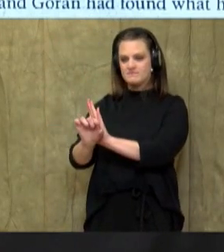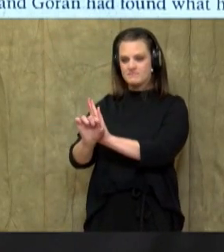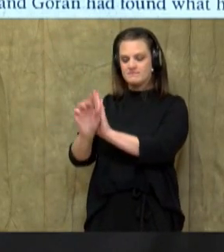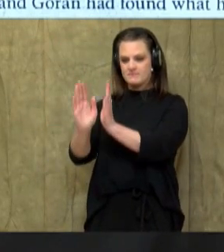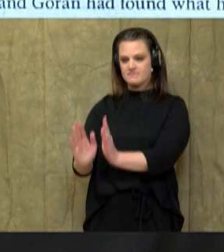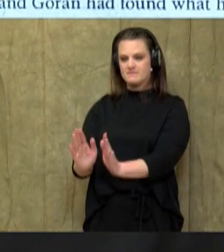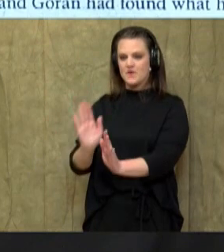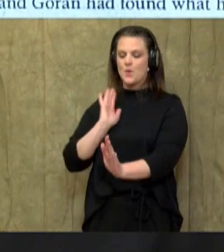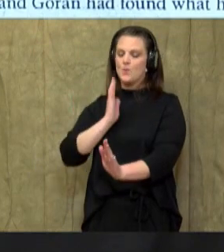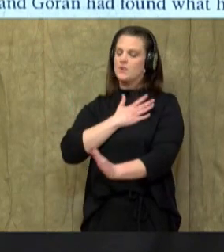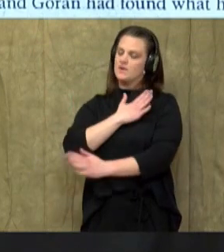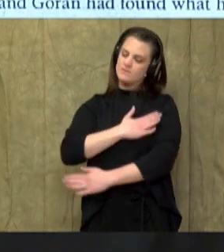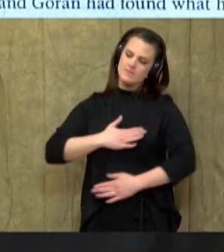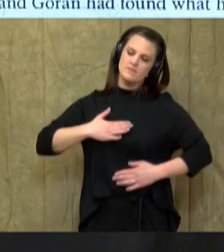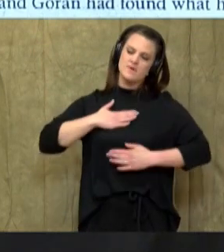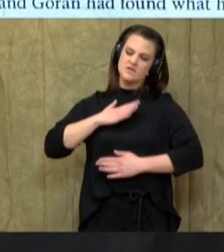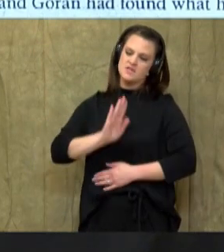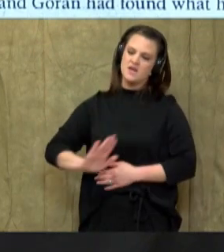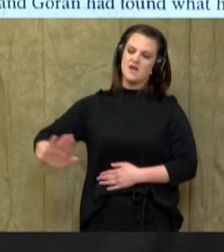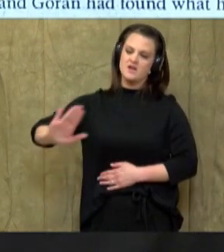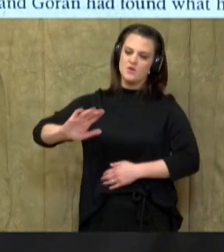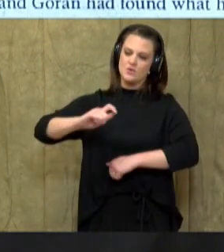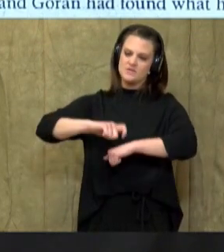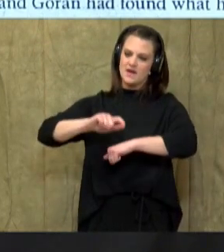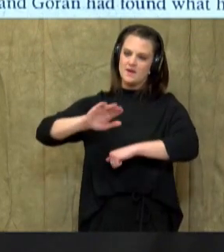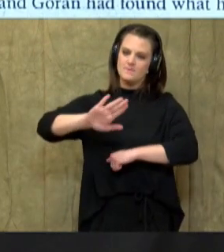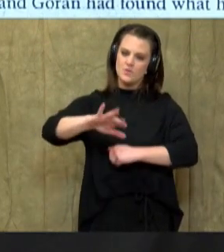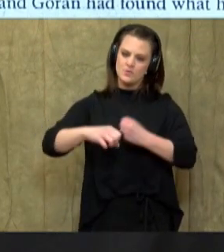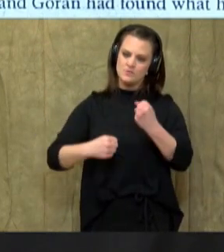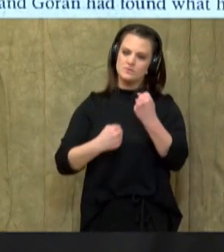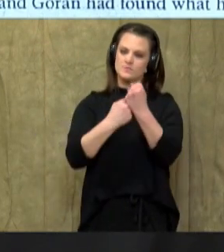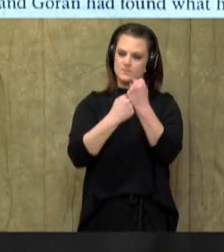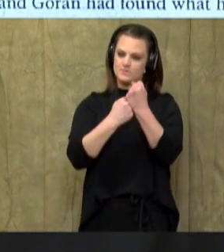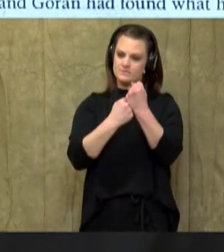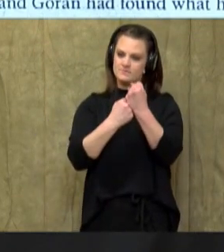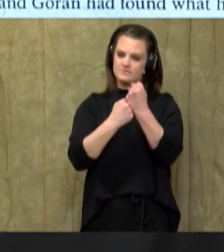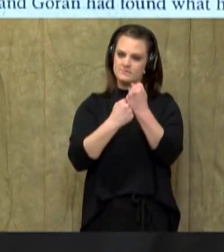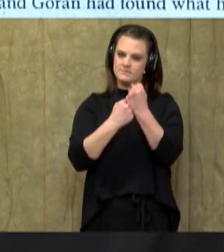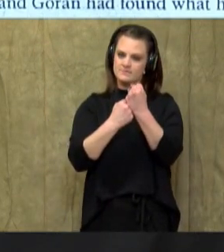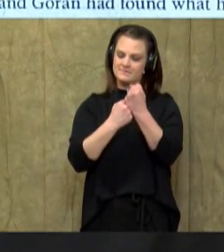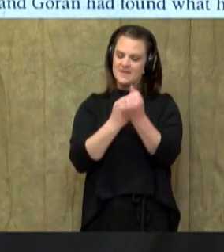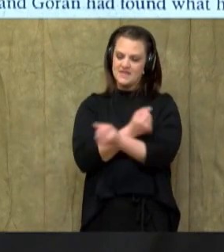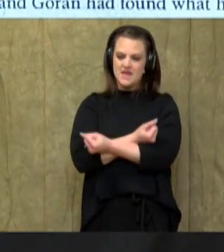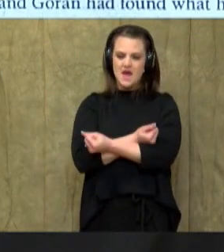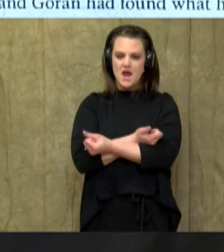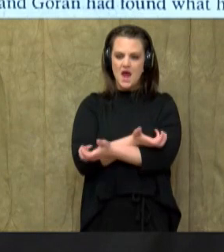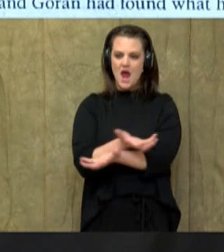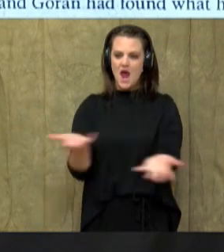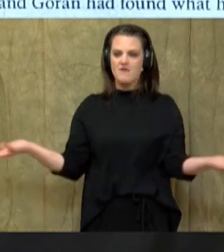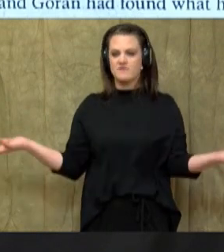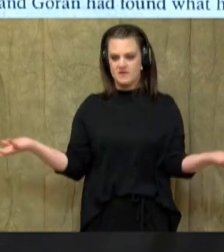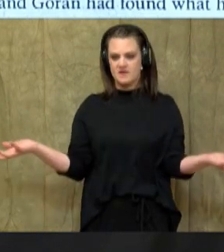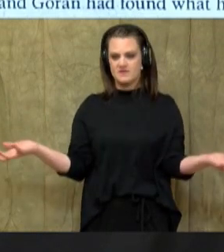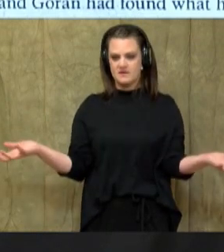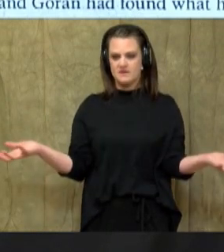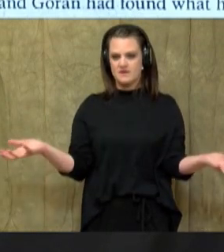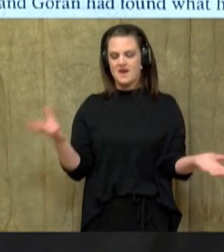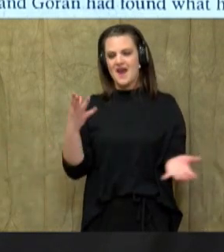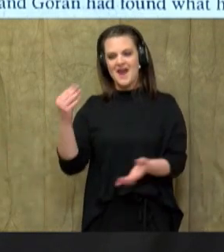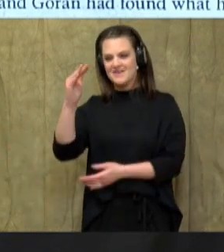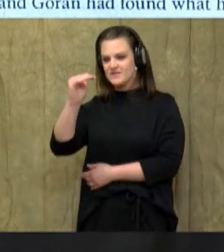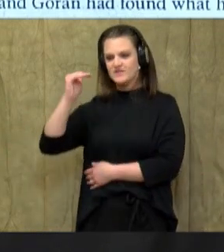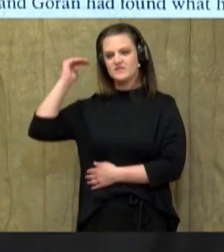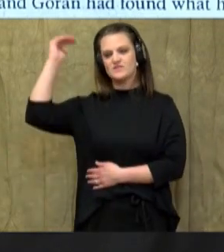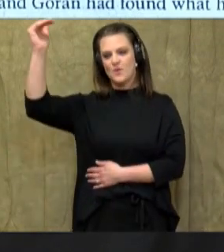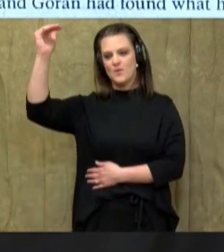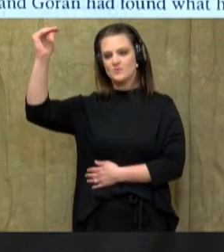greatly appreciate your time and your support and everything, boys and girls, and adults that